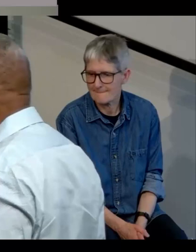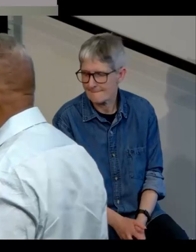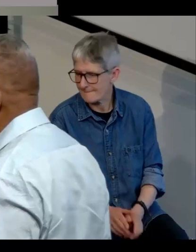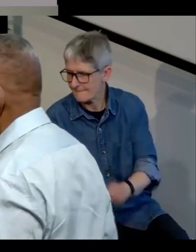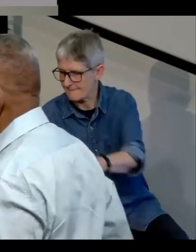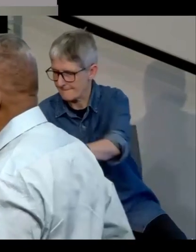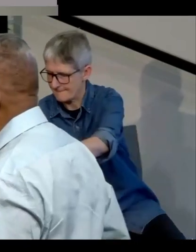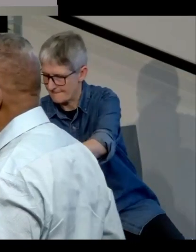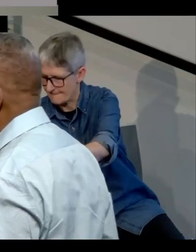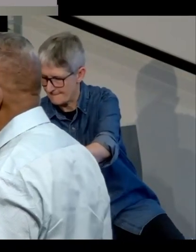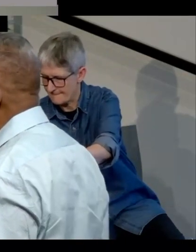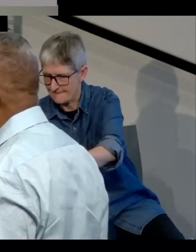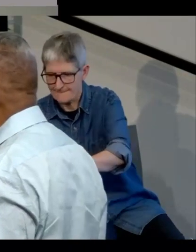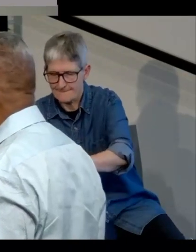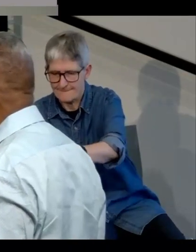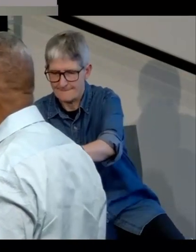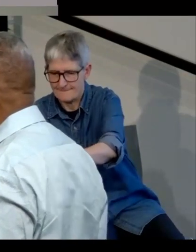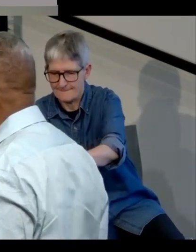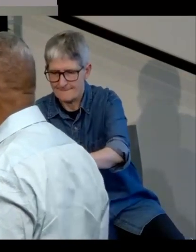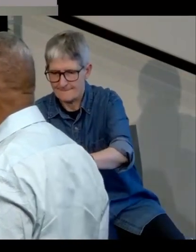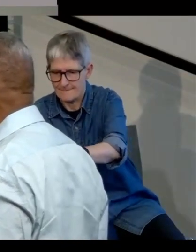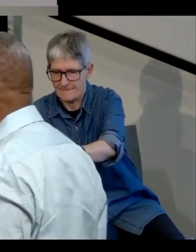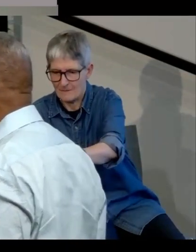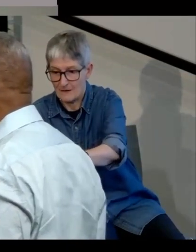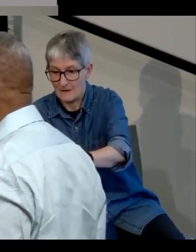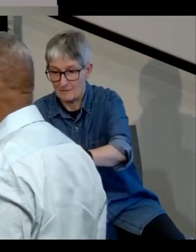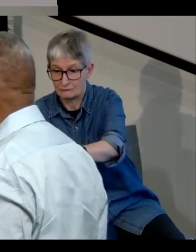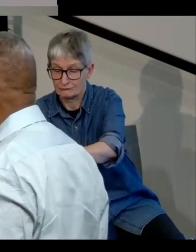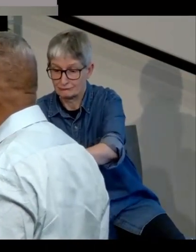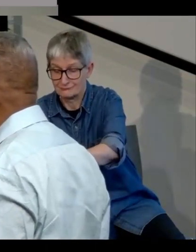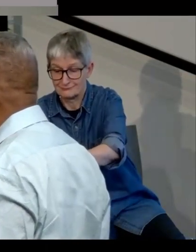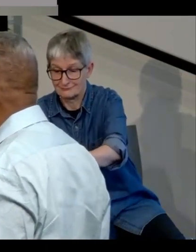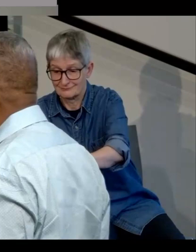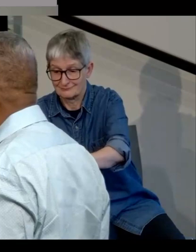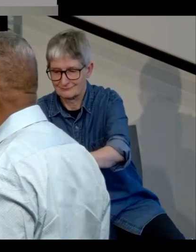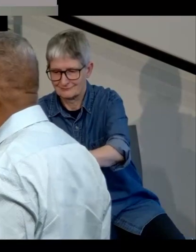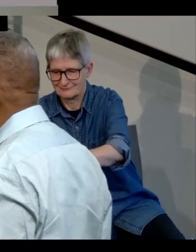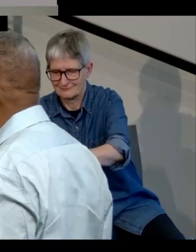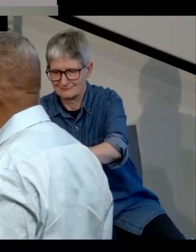worthy of every song we could ever sing,